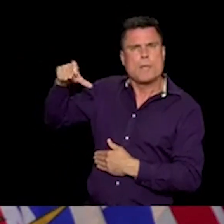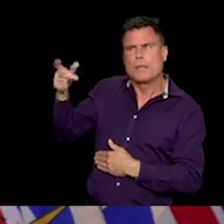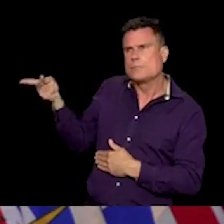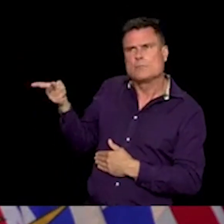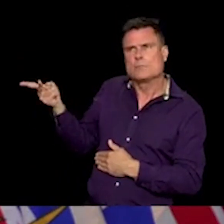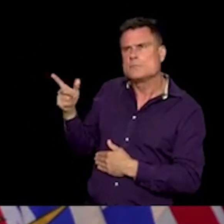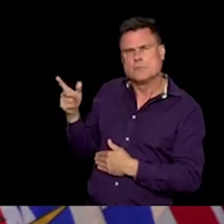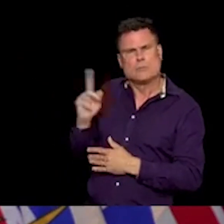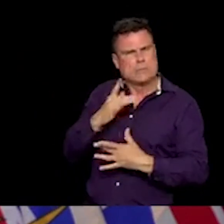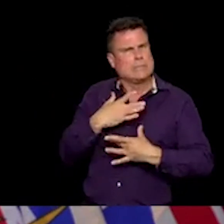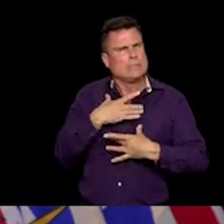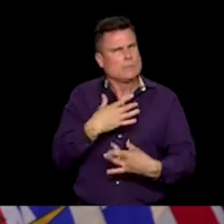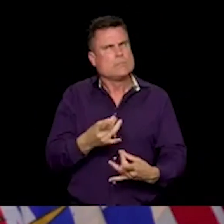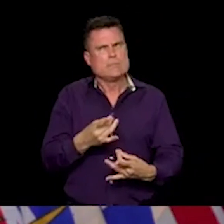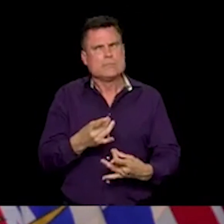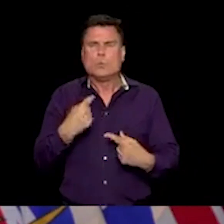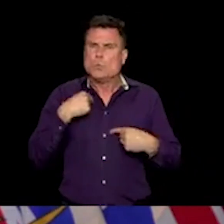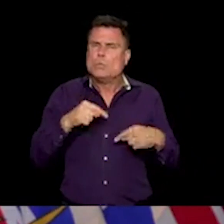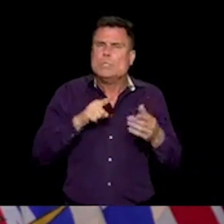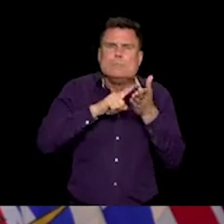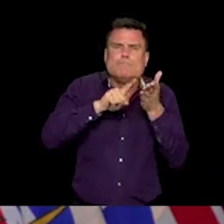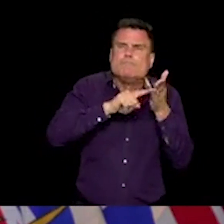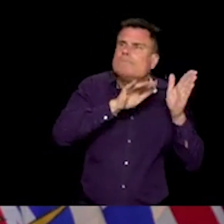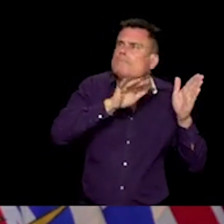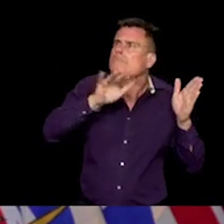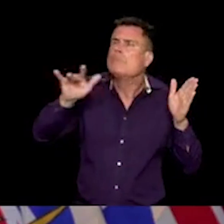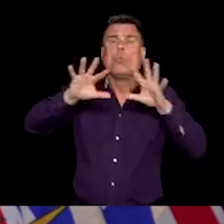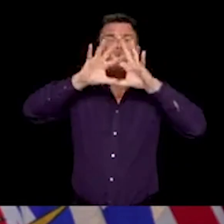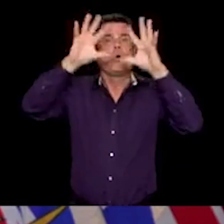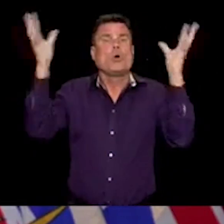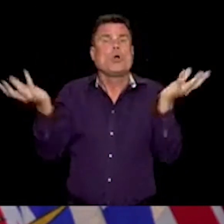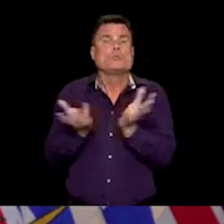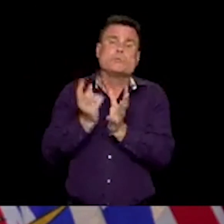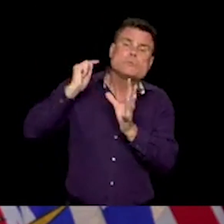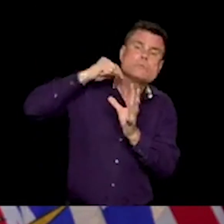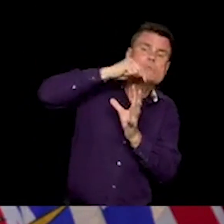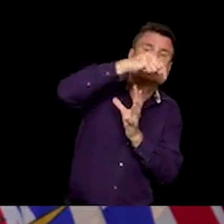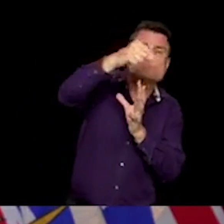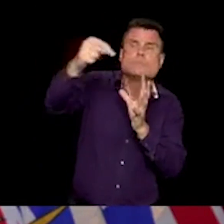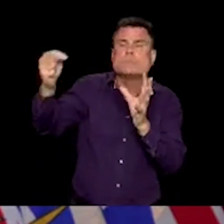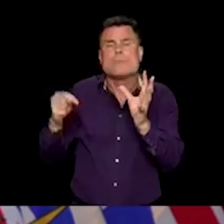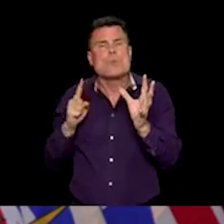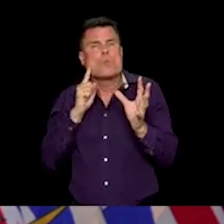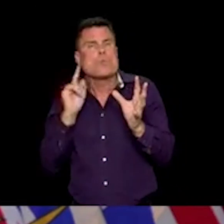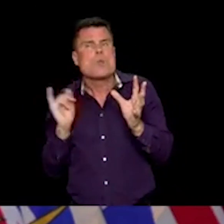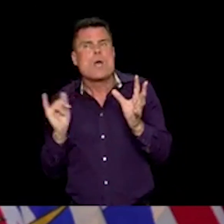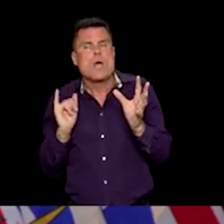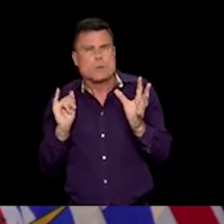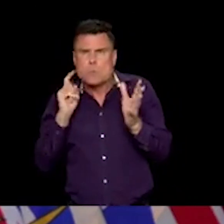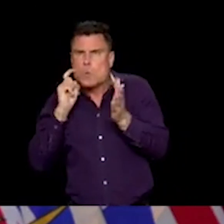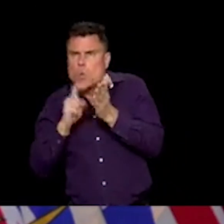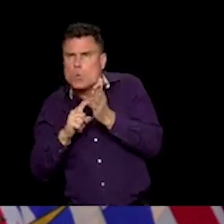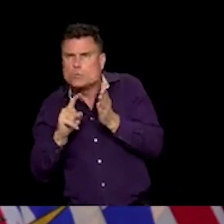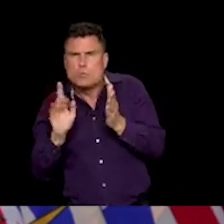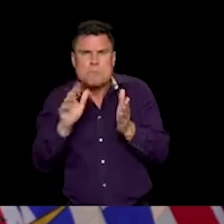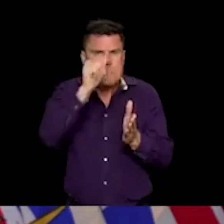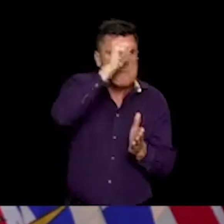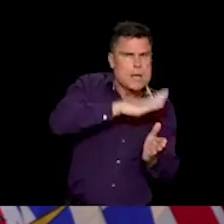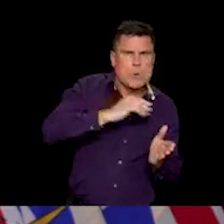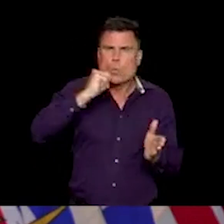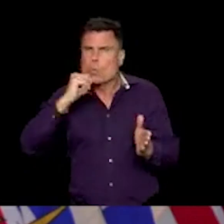come to the people in BC who have died from COVID-19, 95 or 62% have been male,